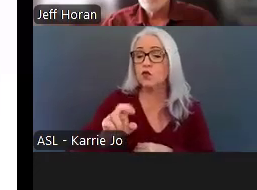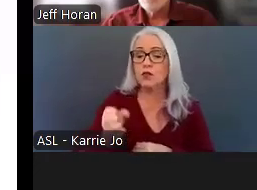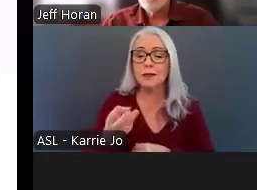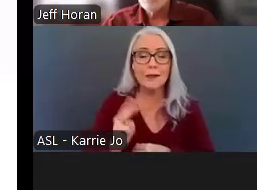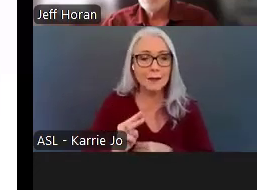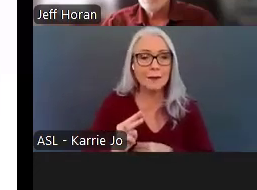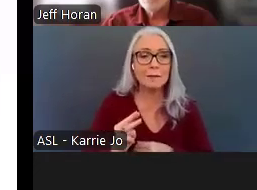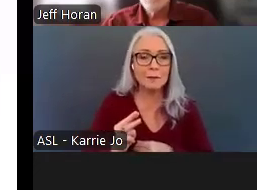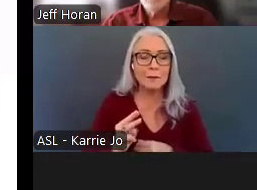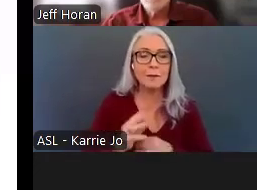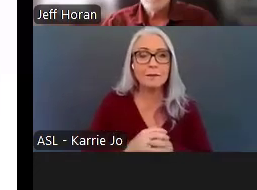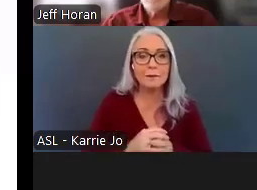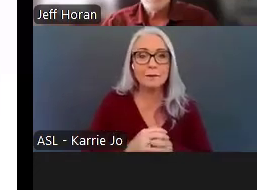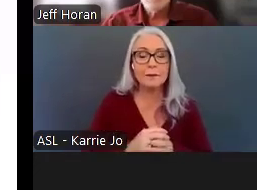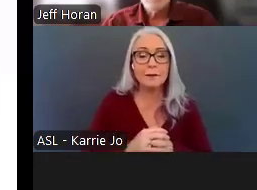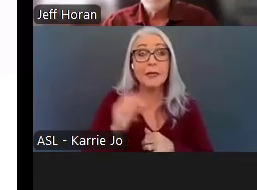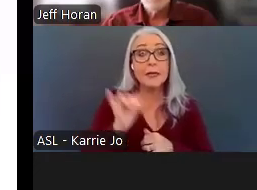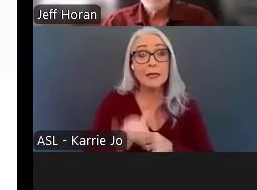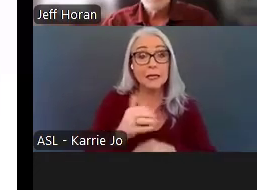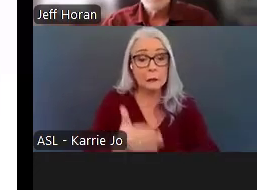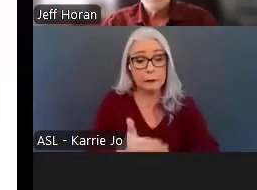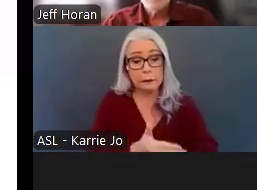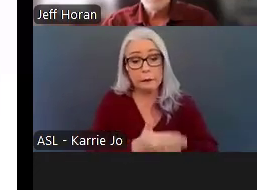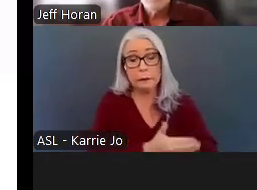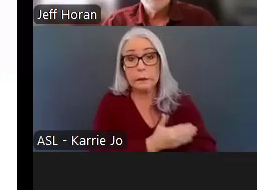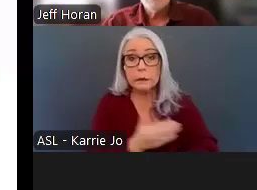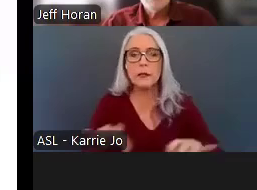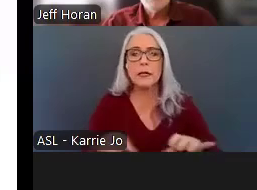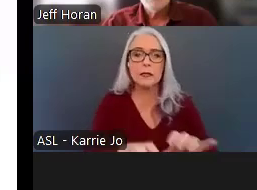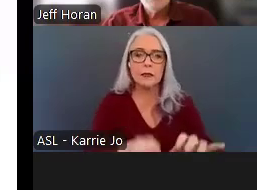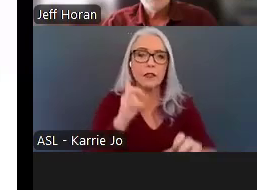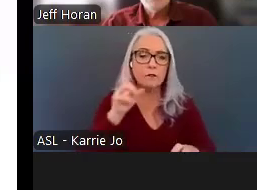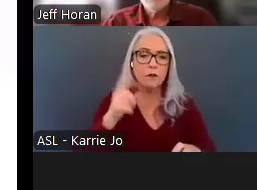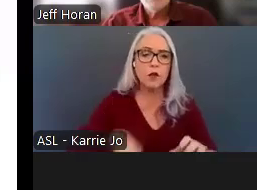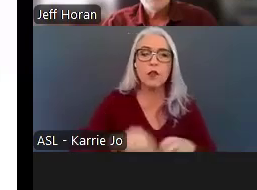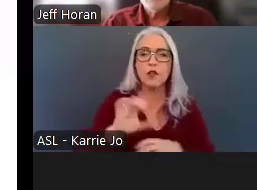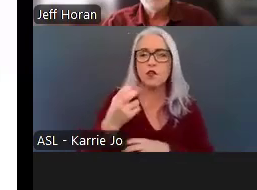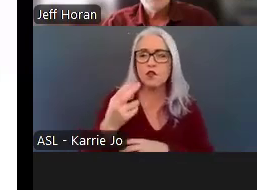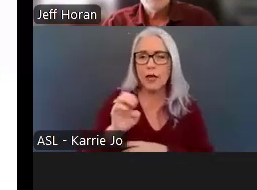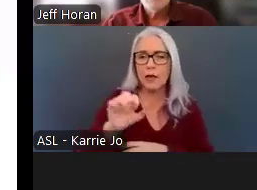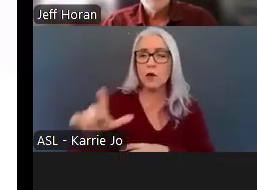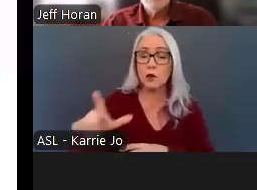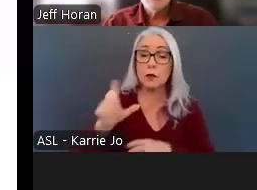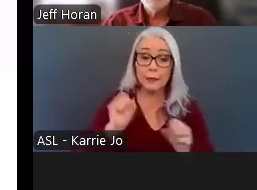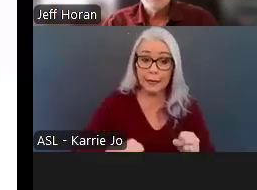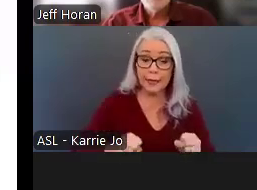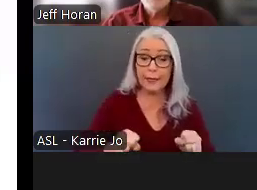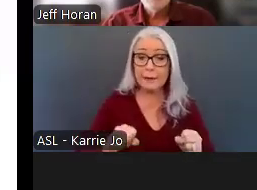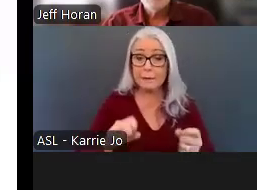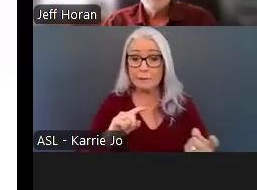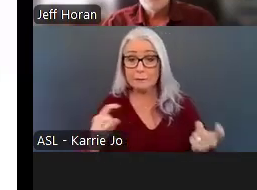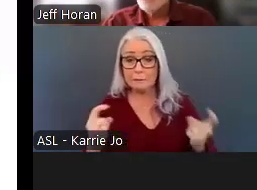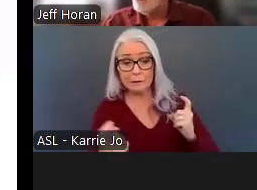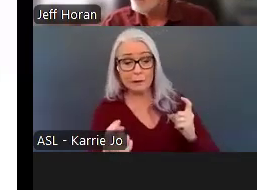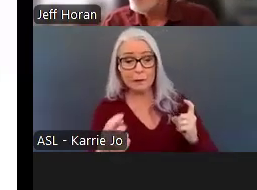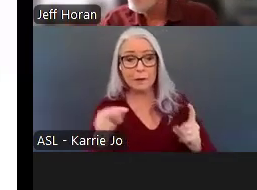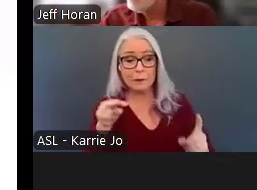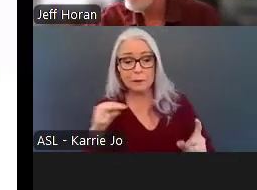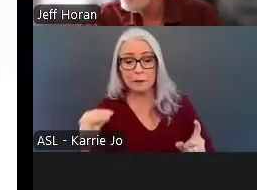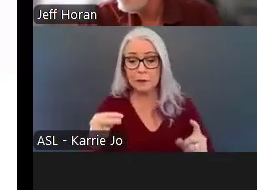that restoration activity on the channel can offset some of those projected changes